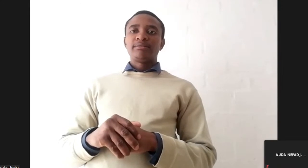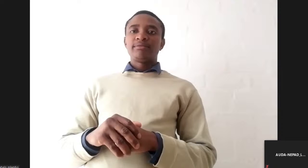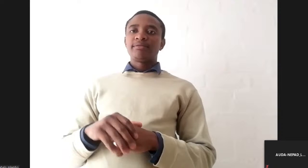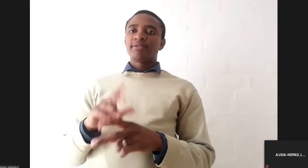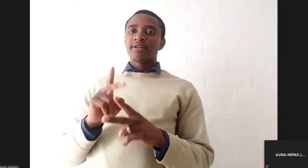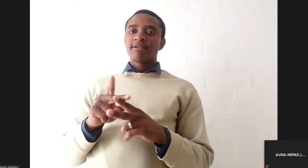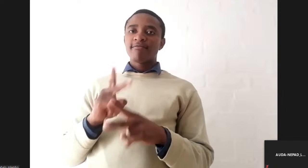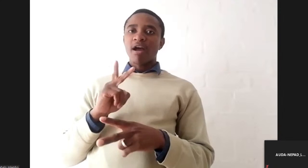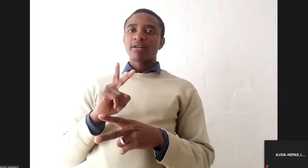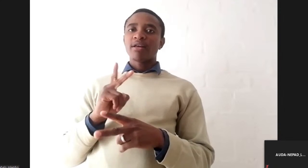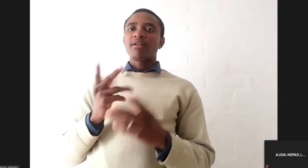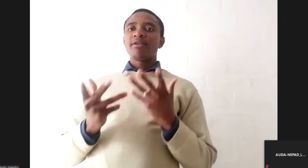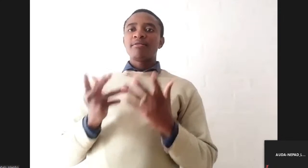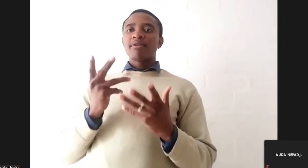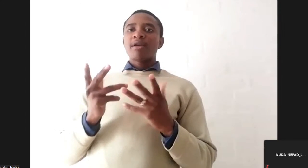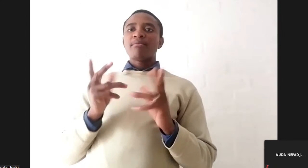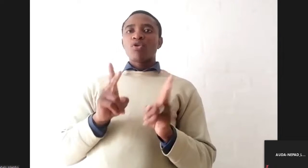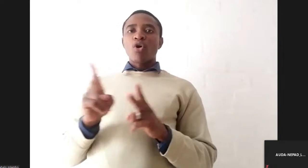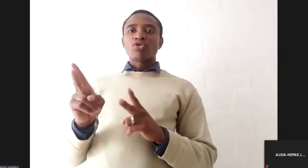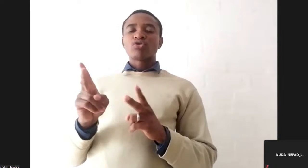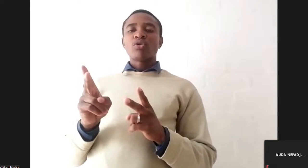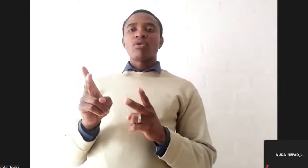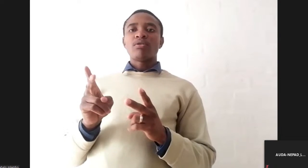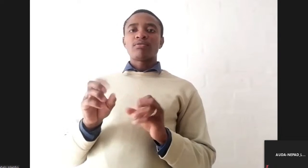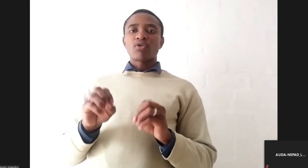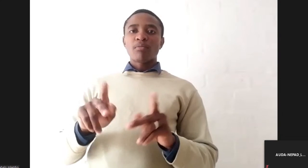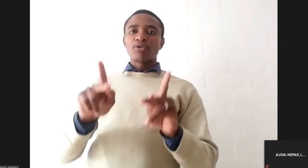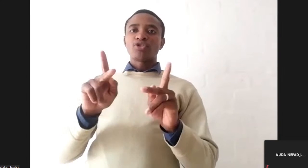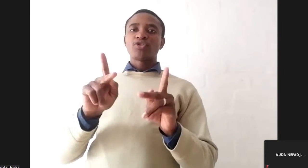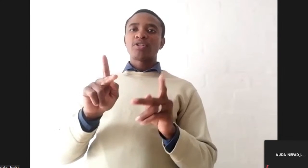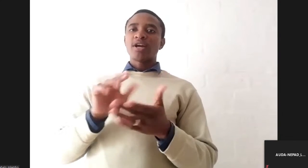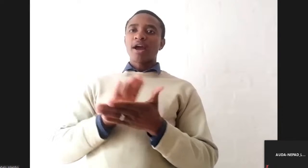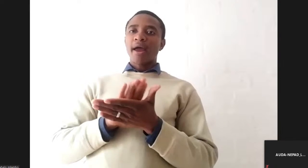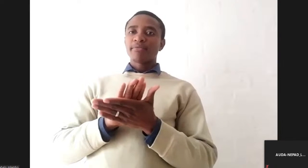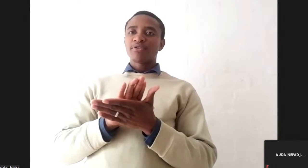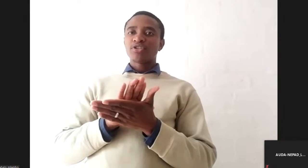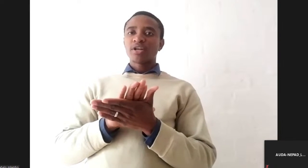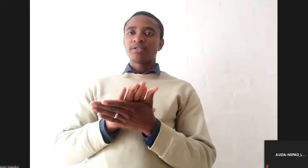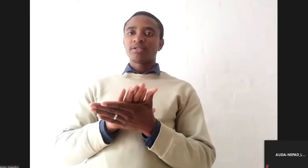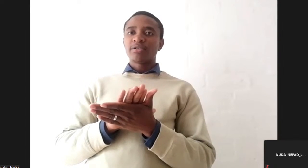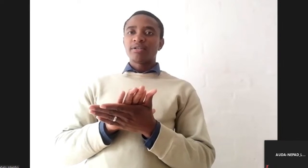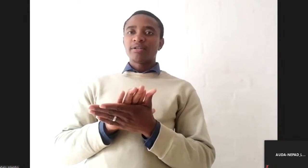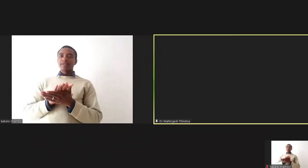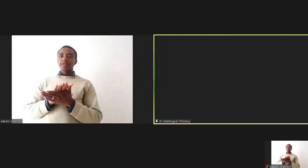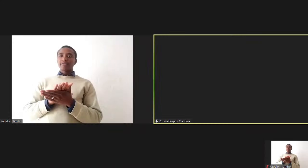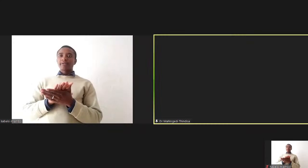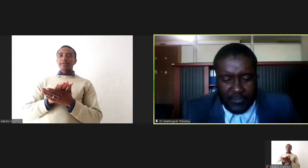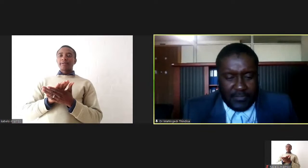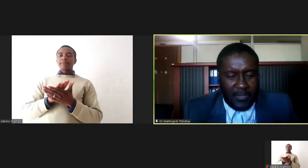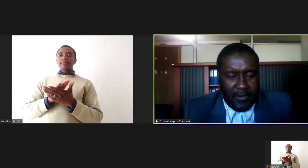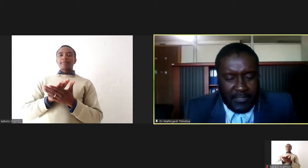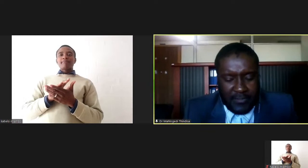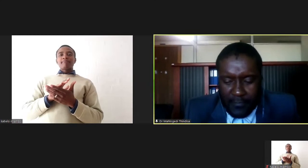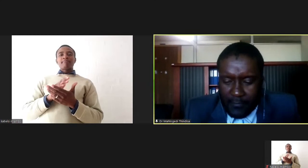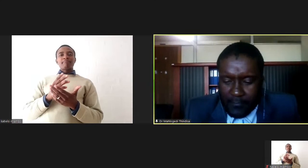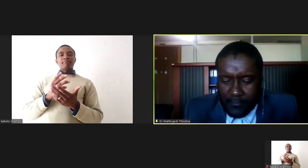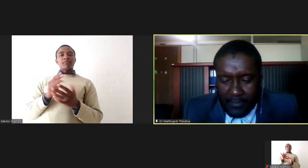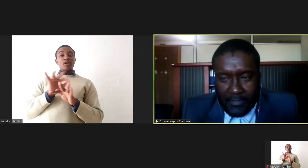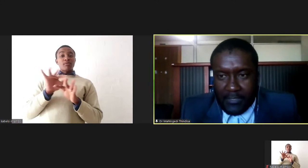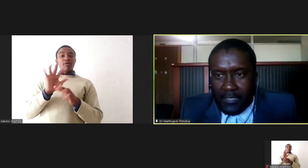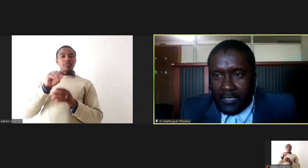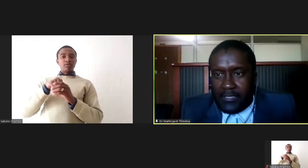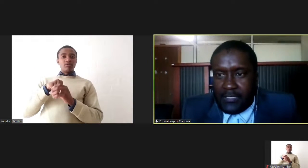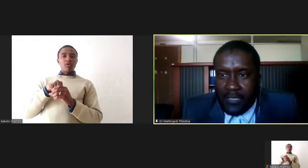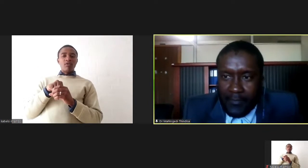Finally, maybe let me also take this opportunity to appreciate the cogent and rich contributions emanating